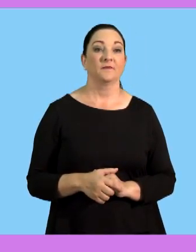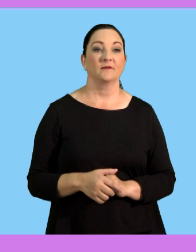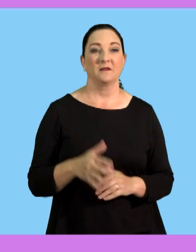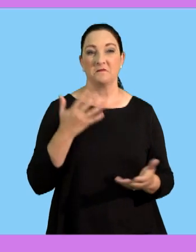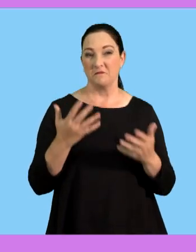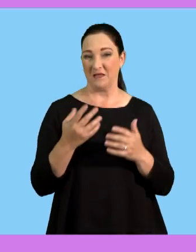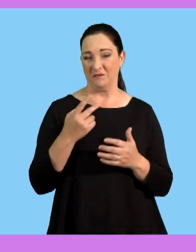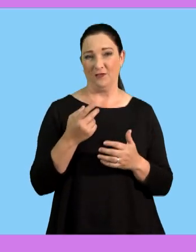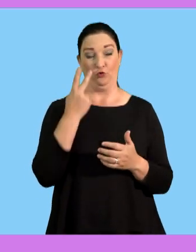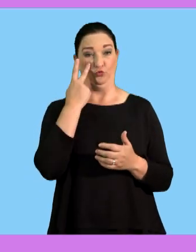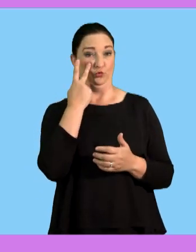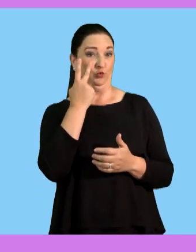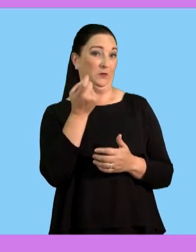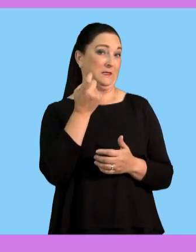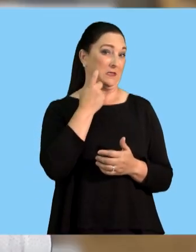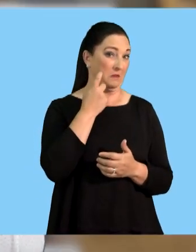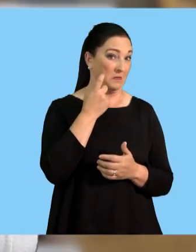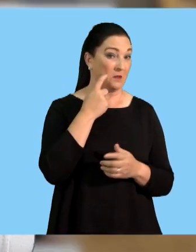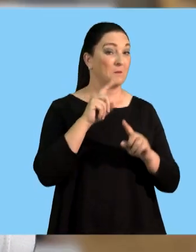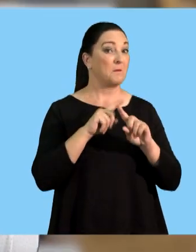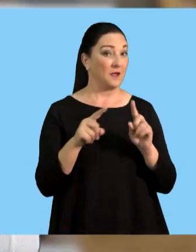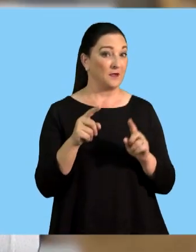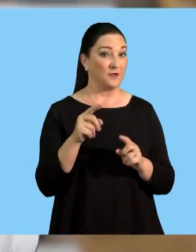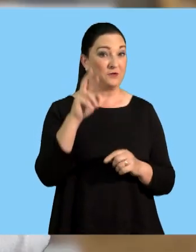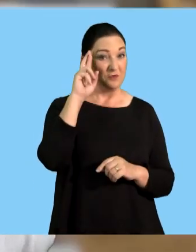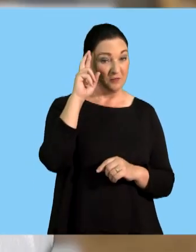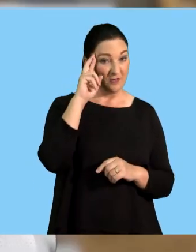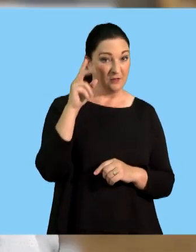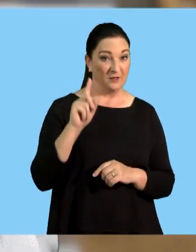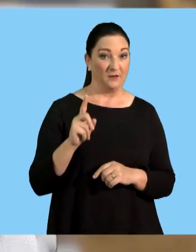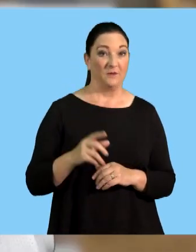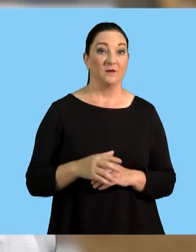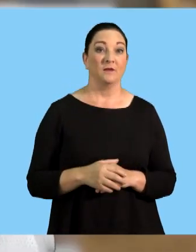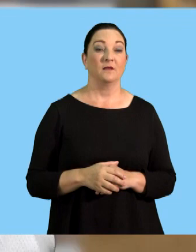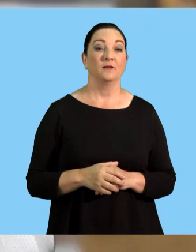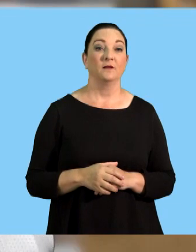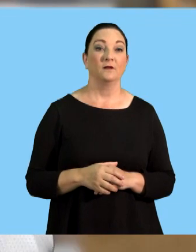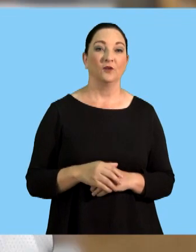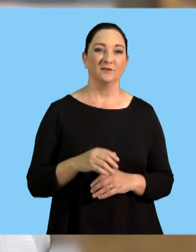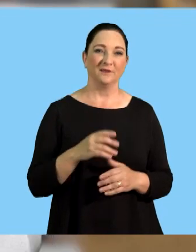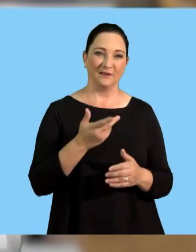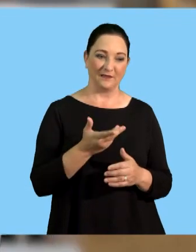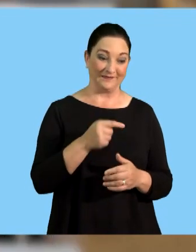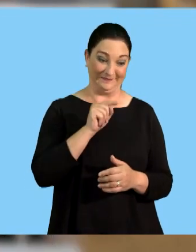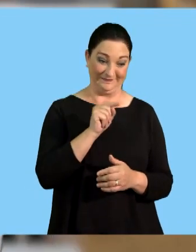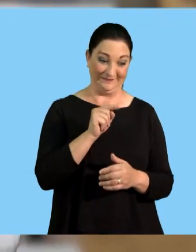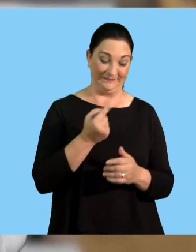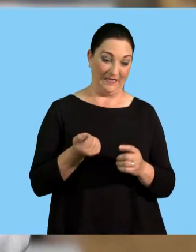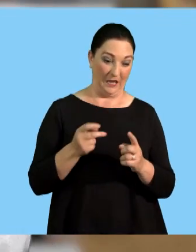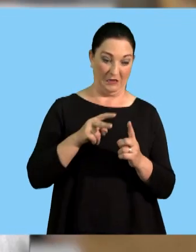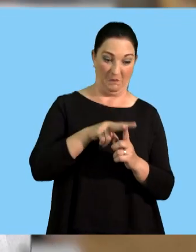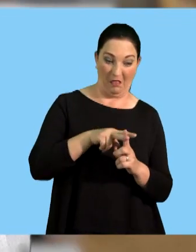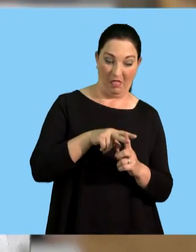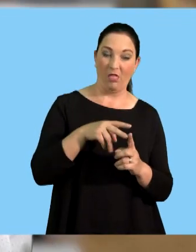again, this may seem simple to you, okay? But remember, you need to know this, right? Because we're going to apply